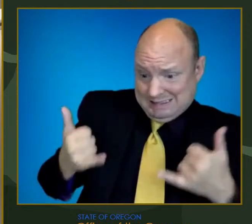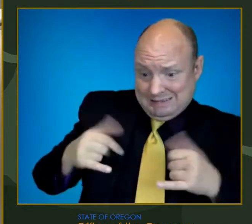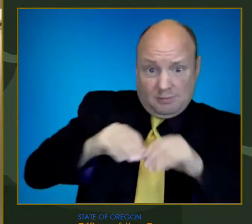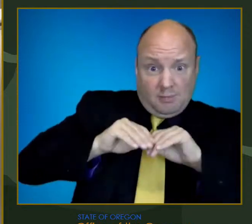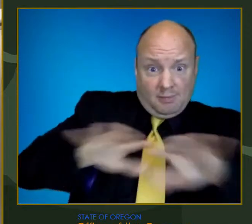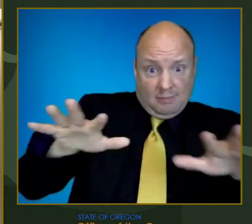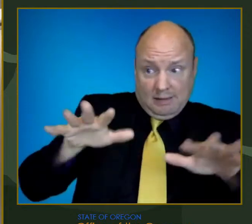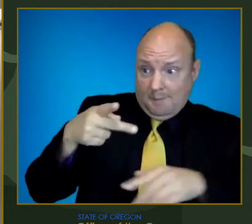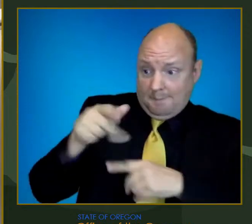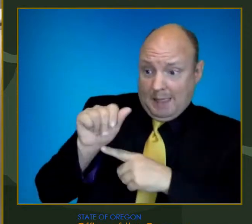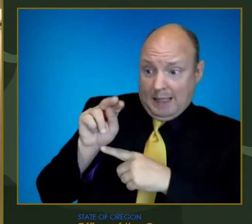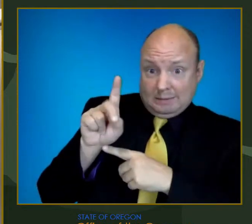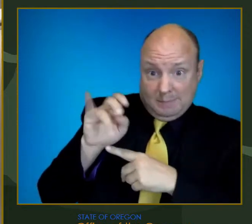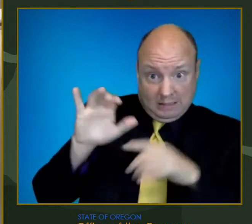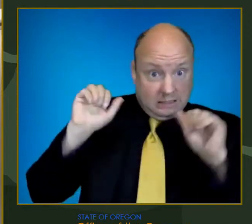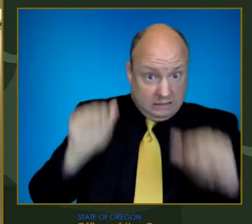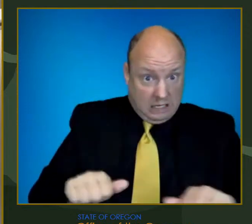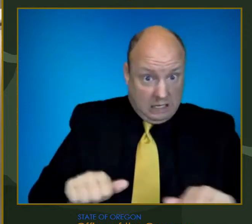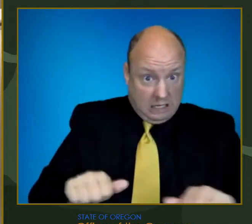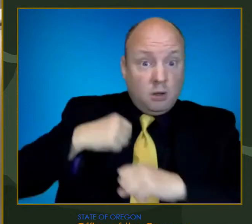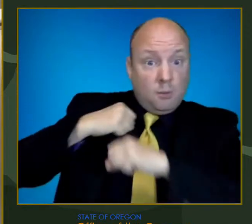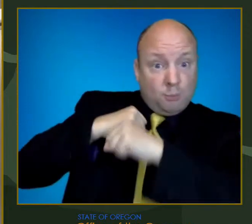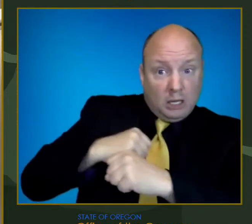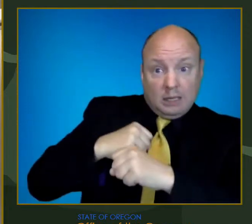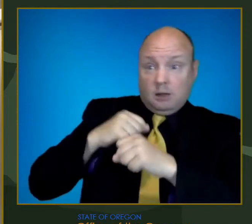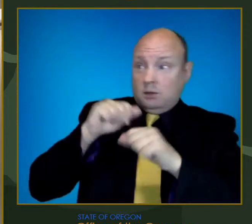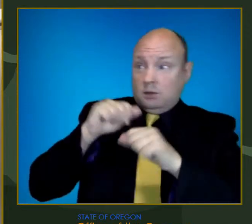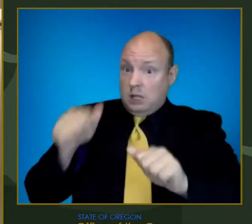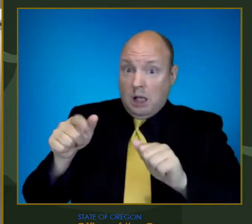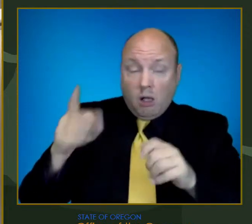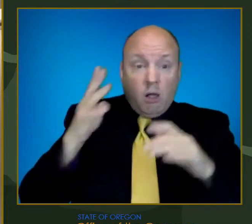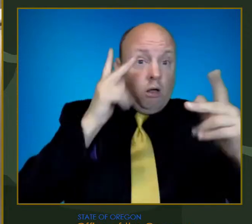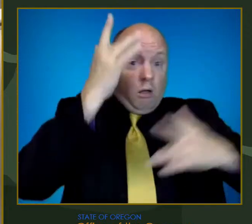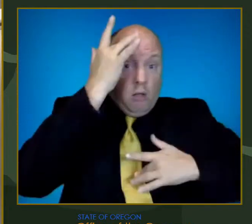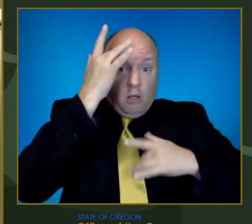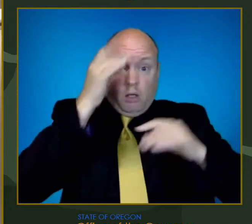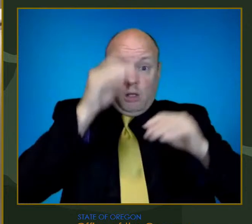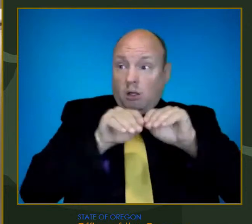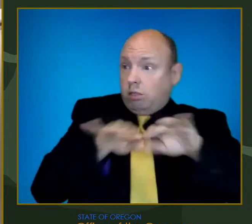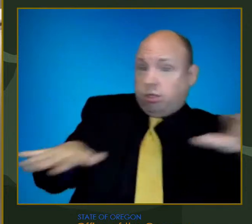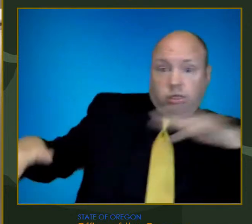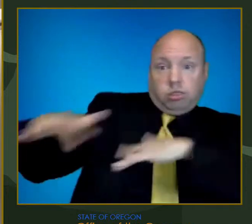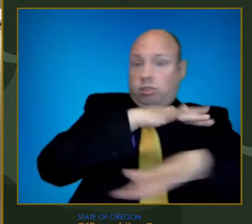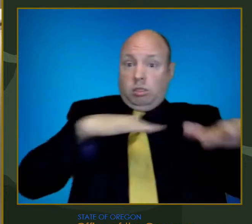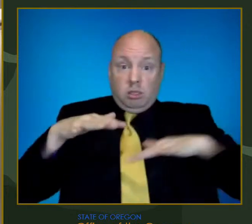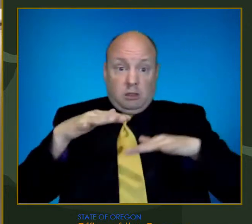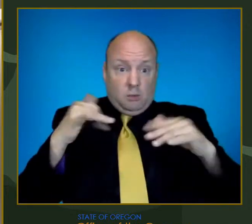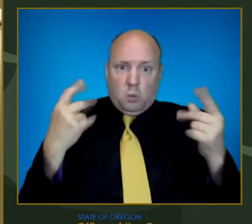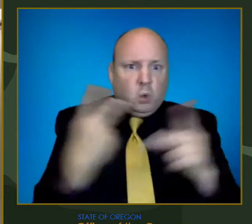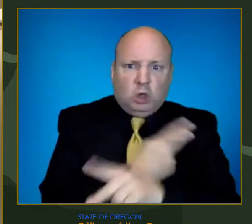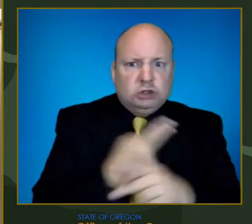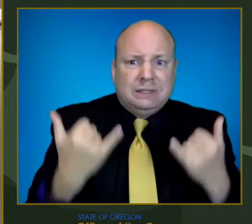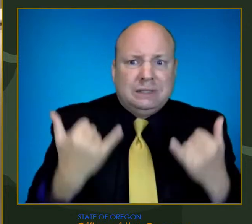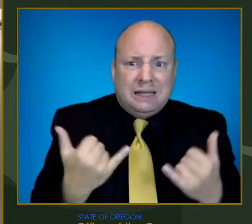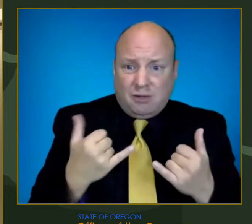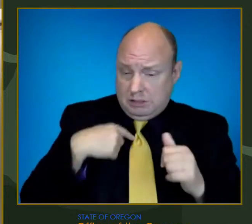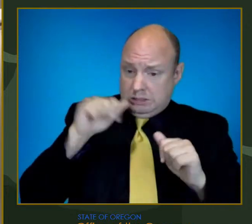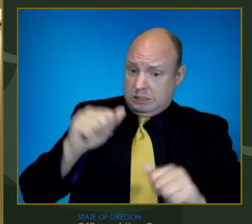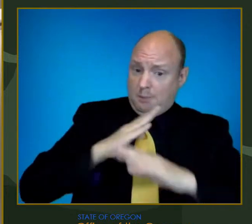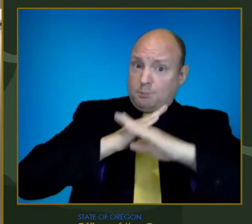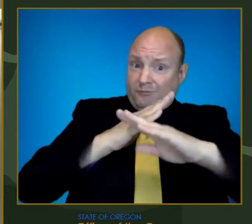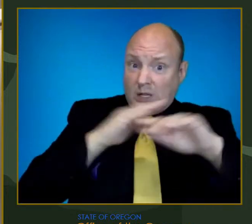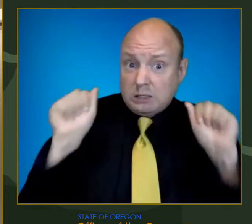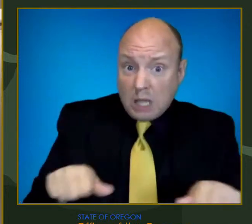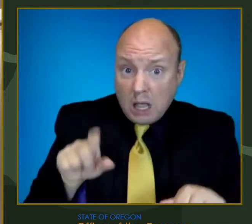of hospitalizations that we've seen throughout the time of this pandemic. And so I just want to acknowledge our frontline healthcare workers. I want to